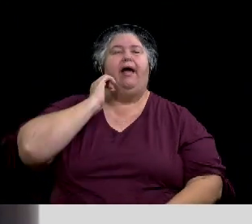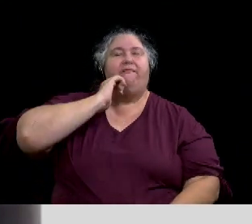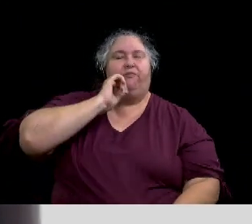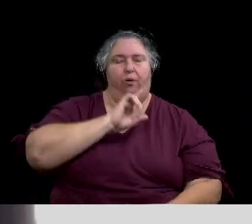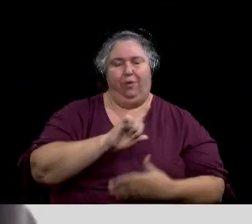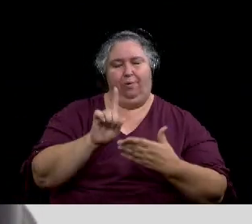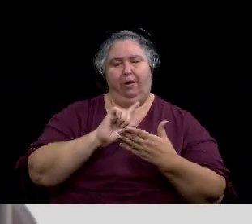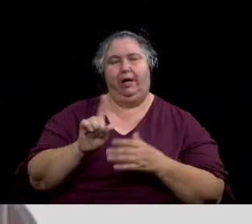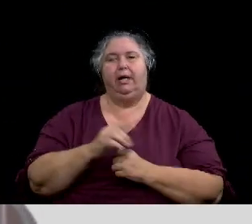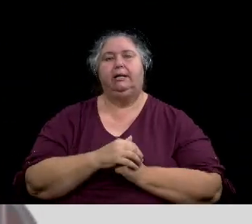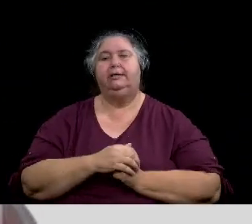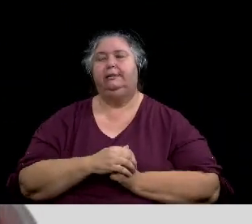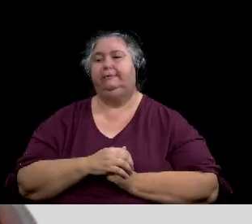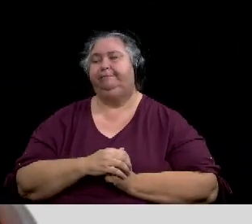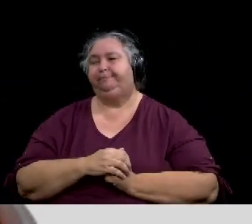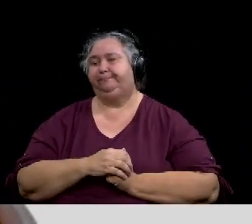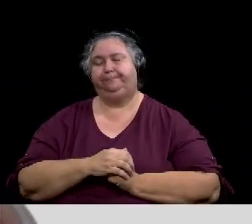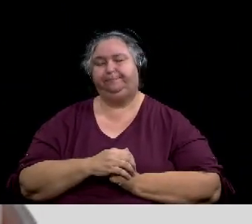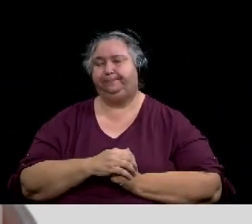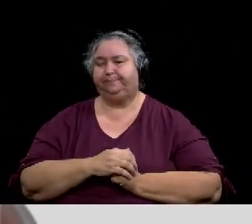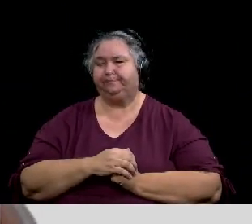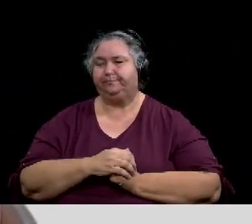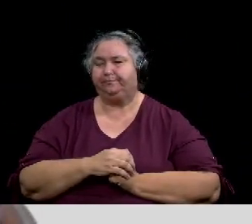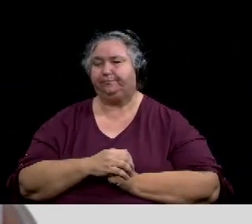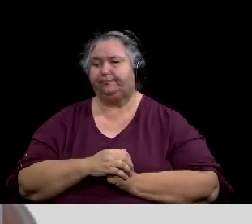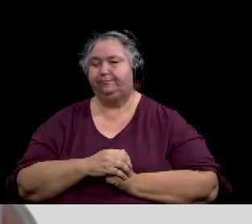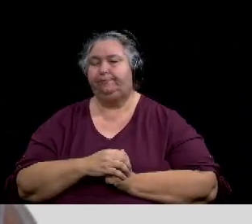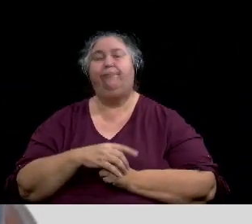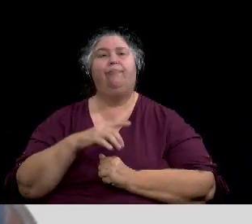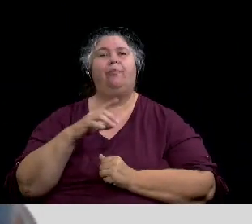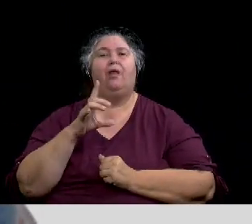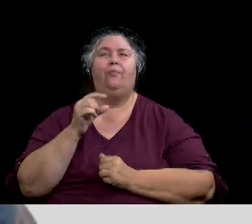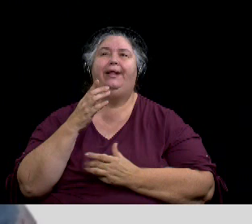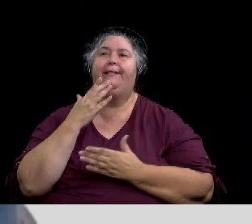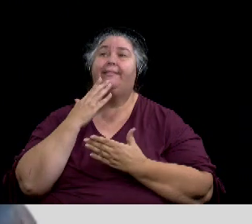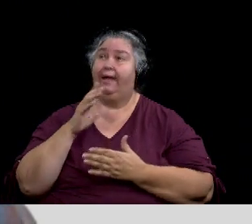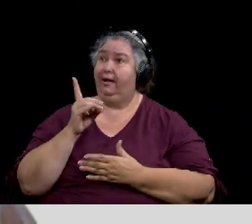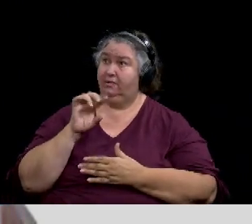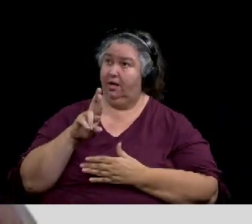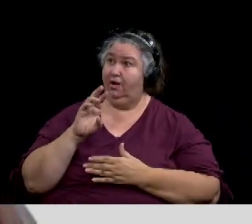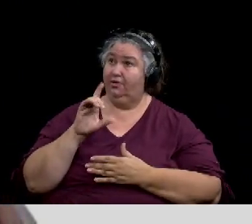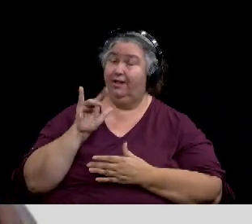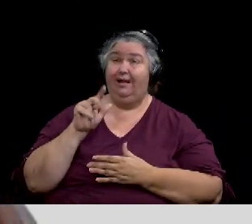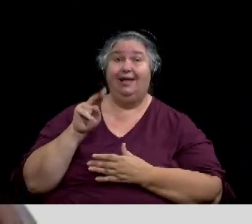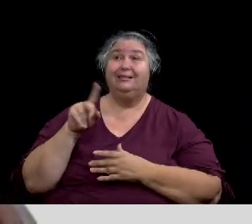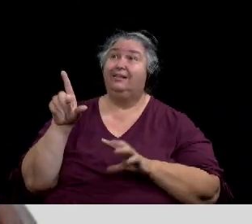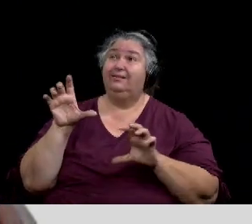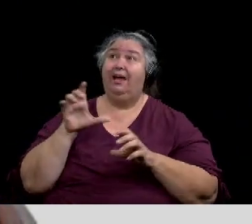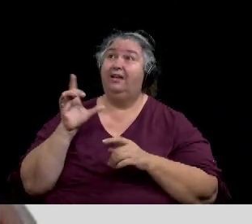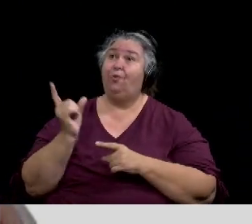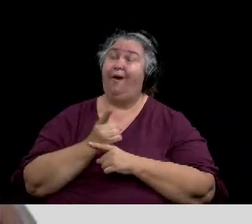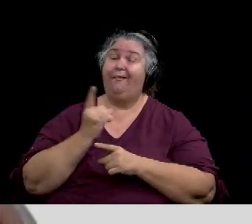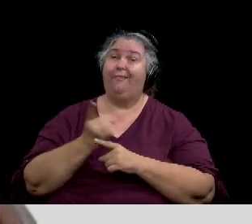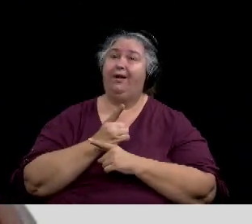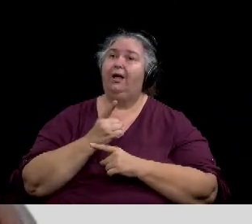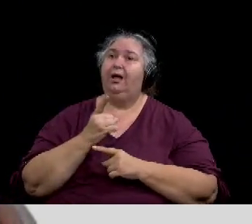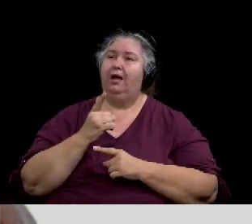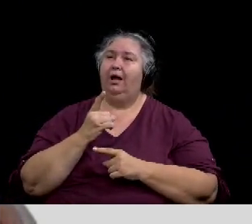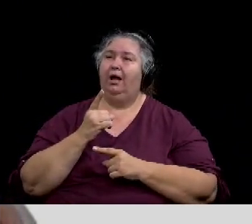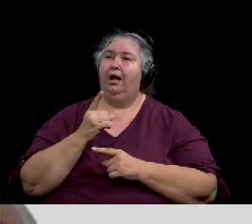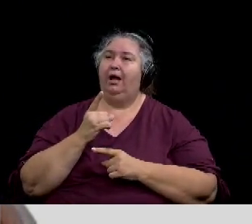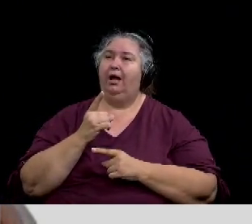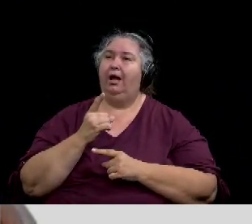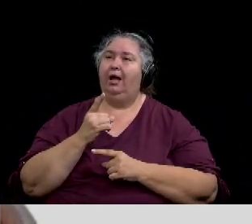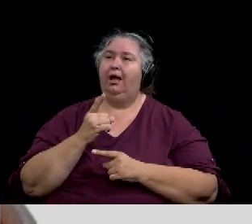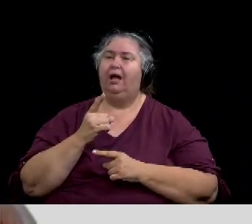issue. I'd also like to thank, which Dr. Eliason does regularly, the